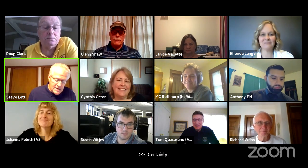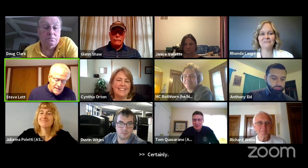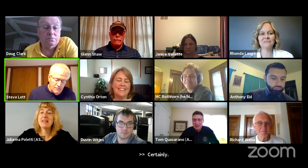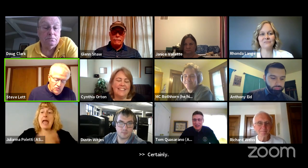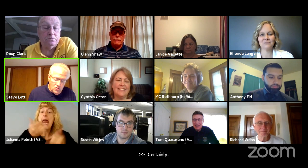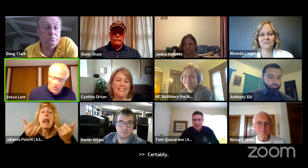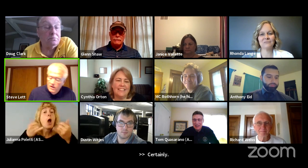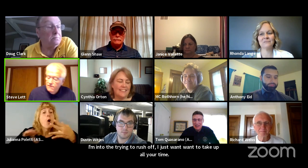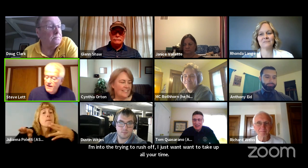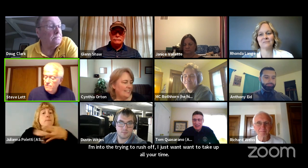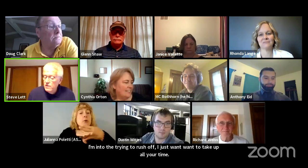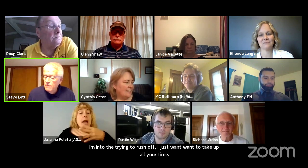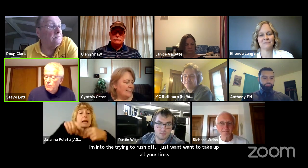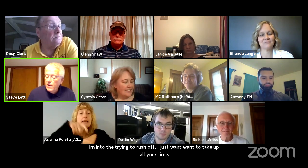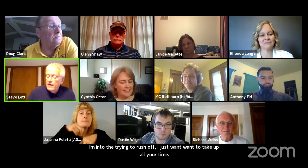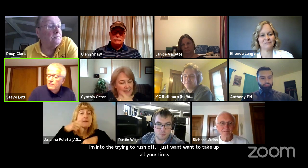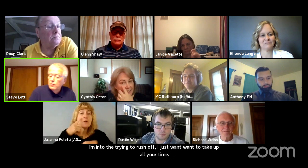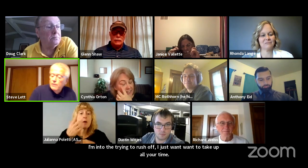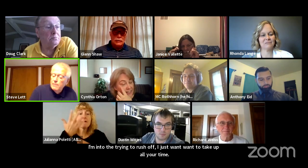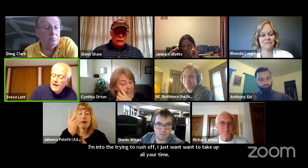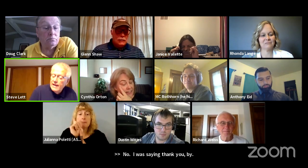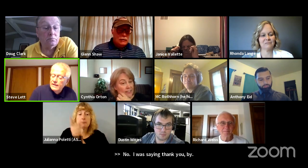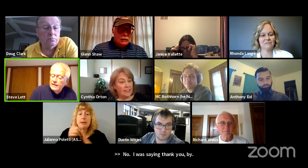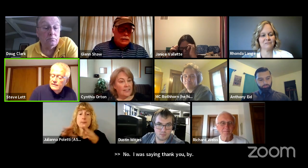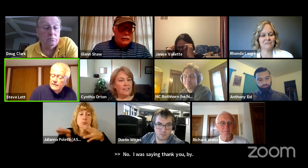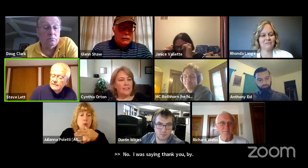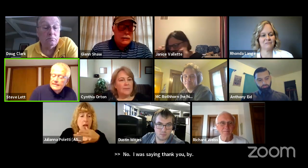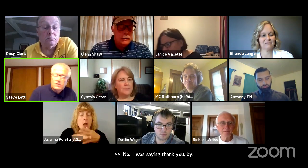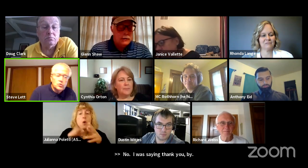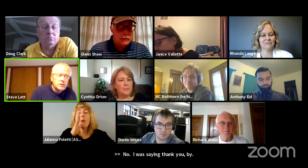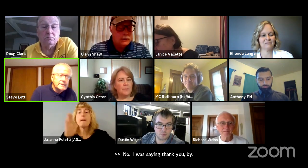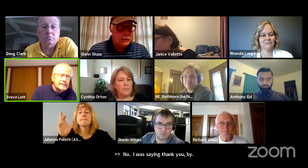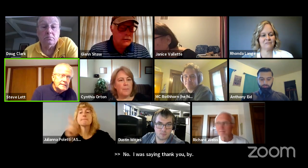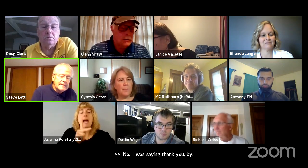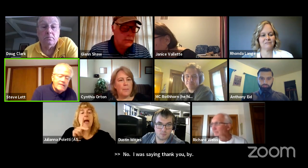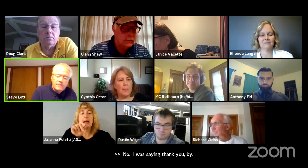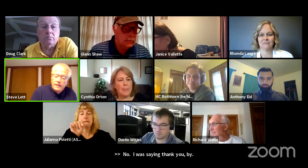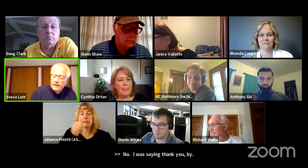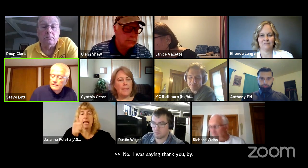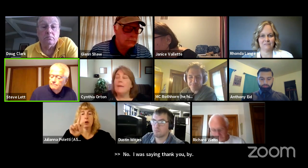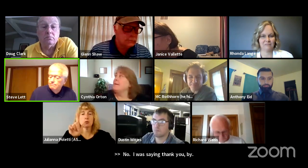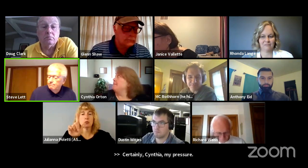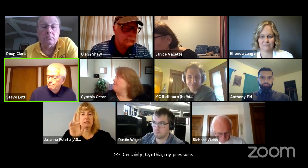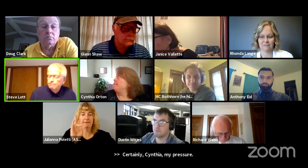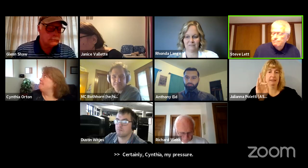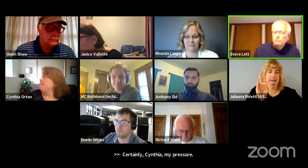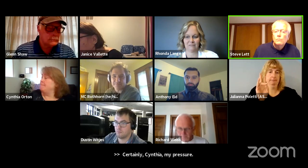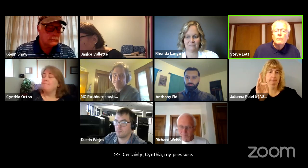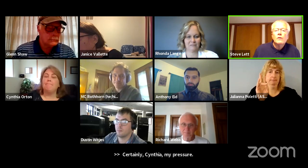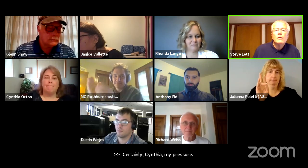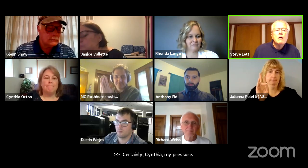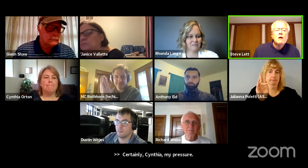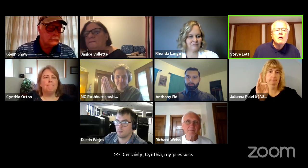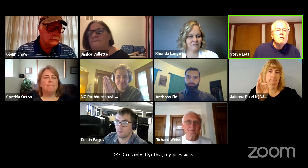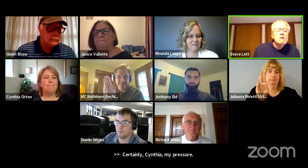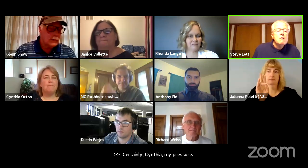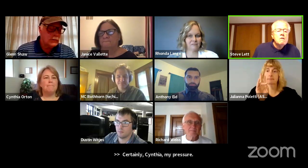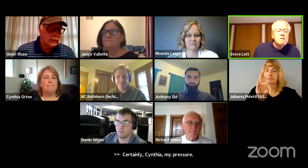break time for a 5-minute break, and we'll be back at 10:27.